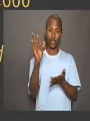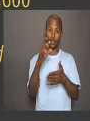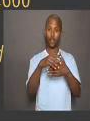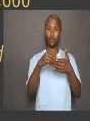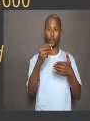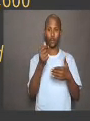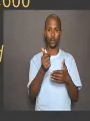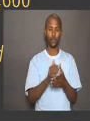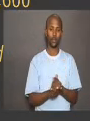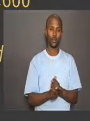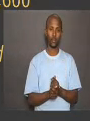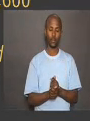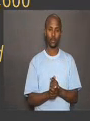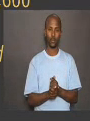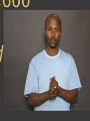16,800 bir.